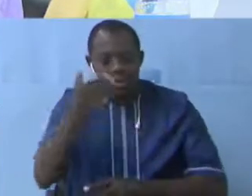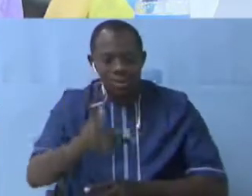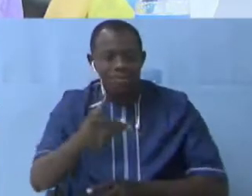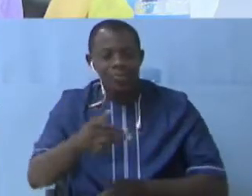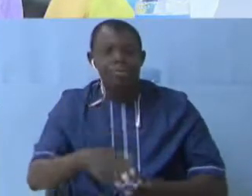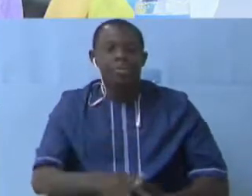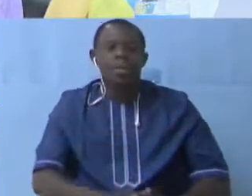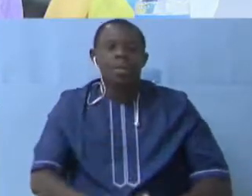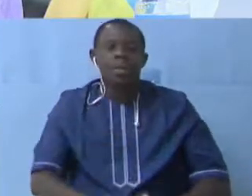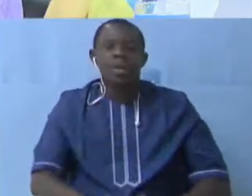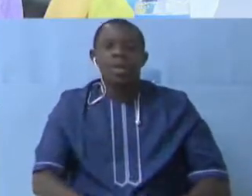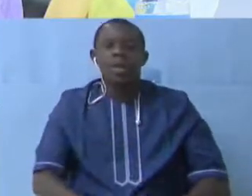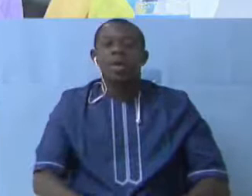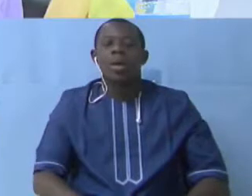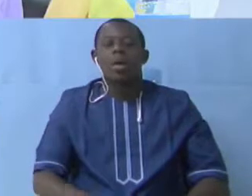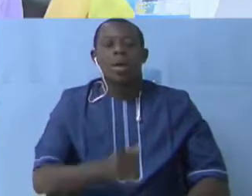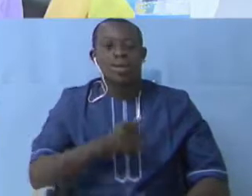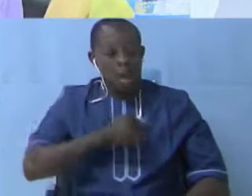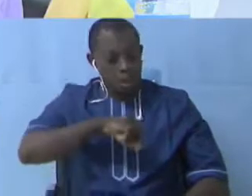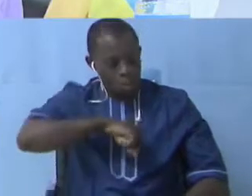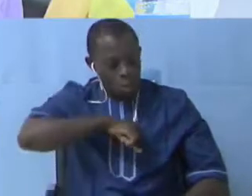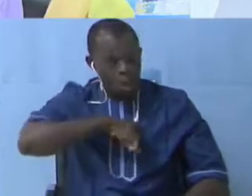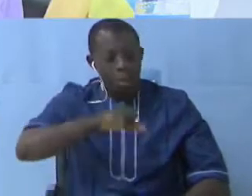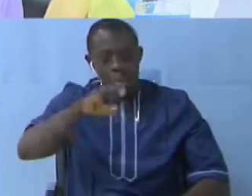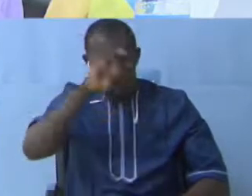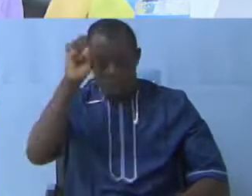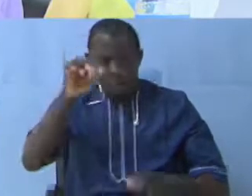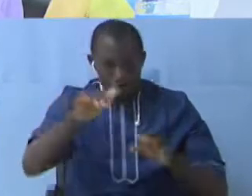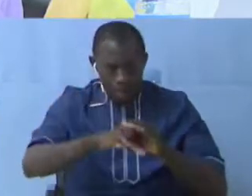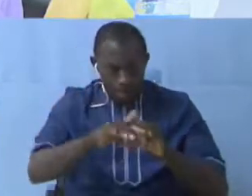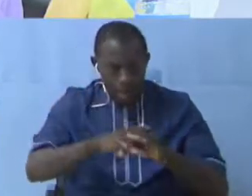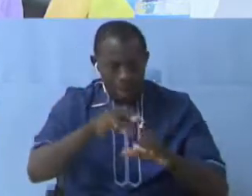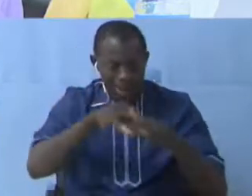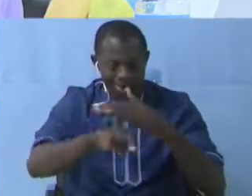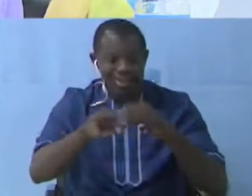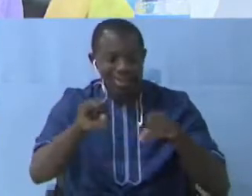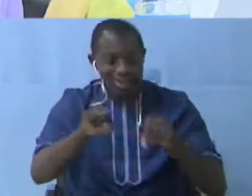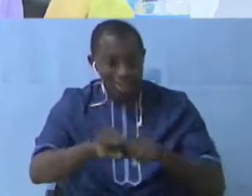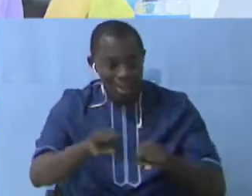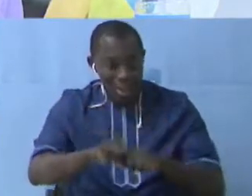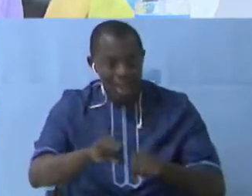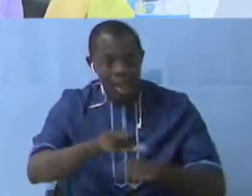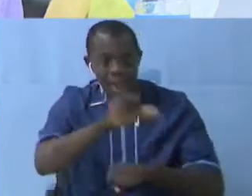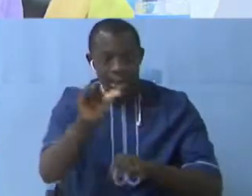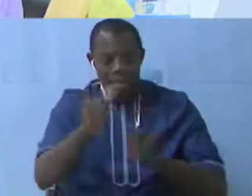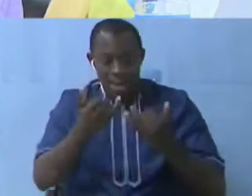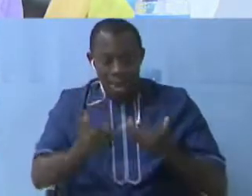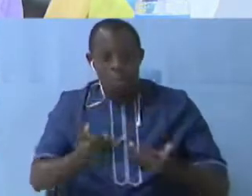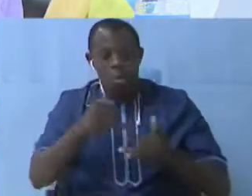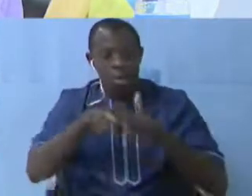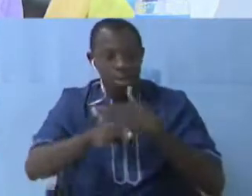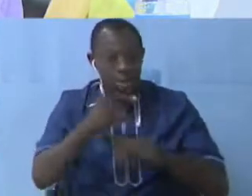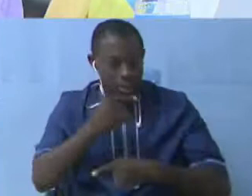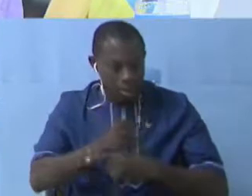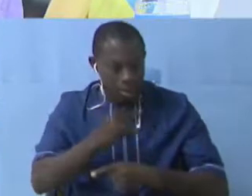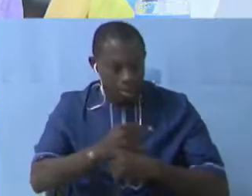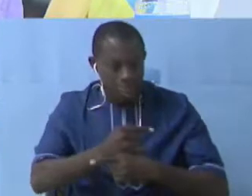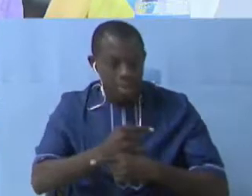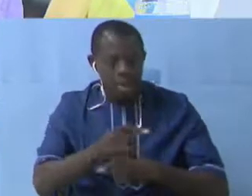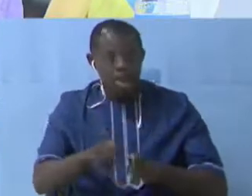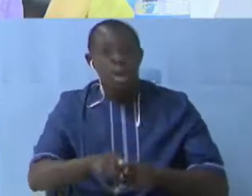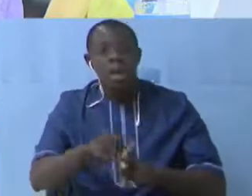Article 19. My own staff in Senegal and here. sumay liggéeykat nag ñenn ñu nga Sénégal ñenn ñu ngi fii.